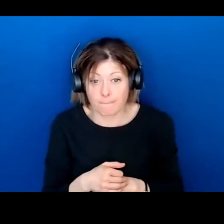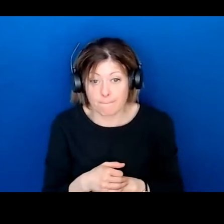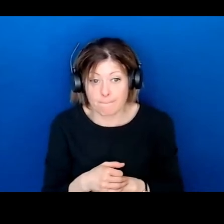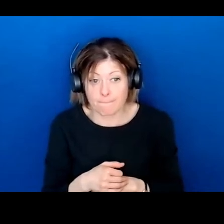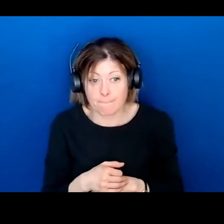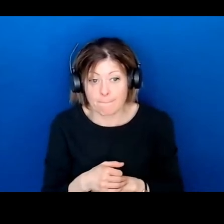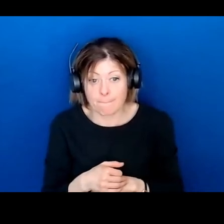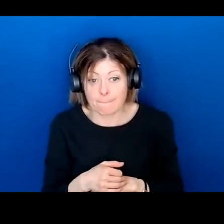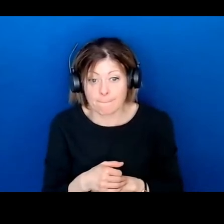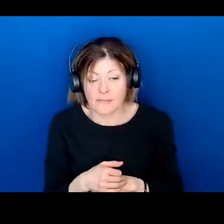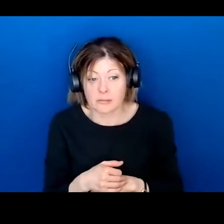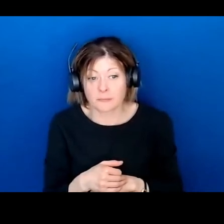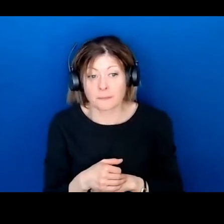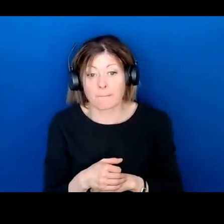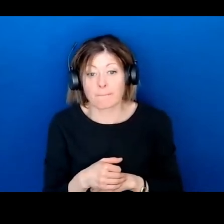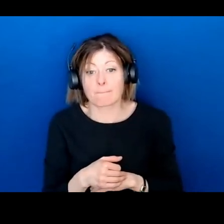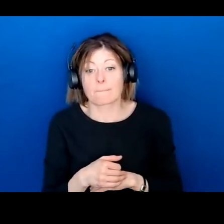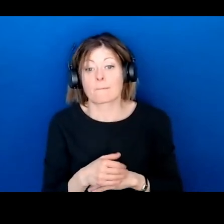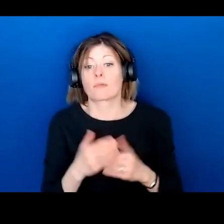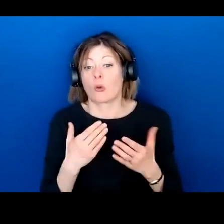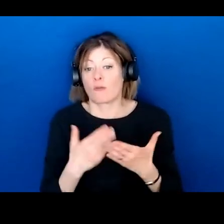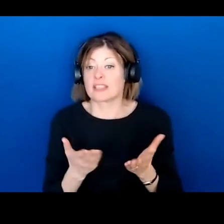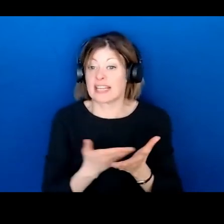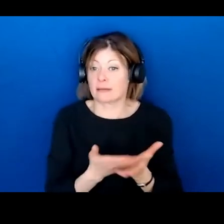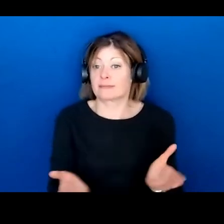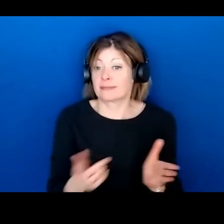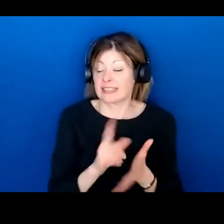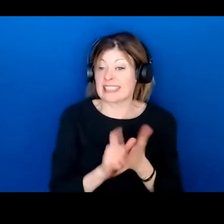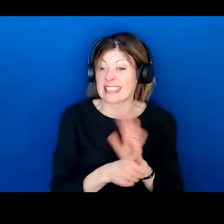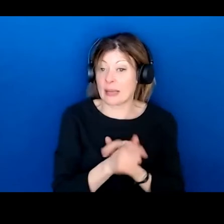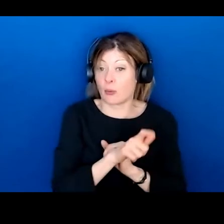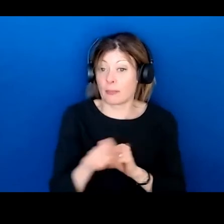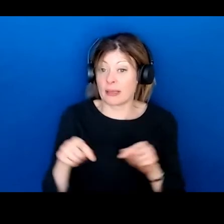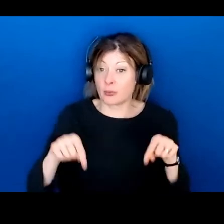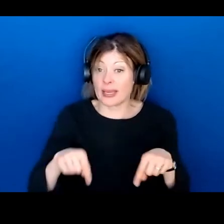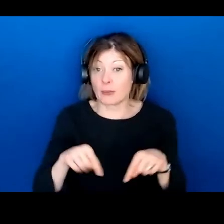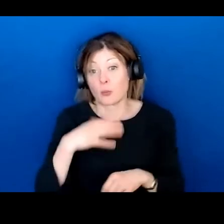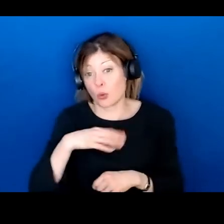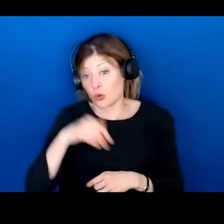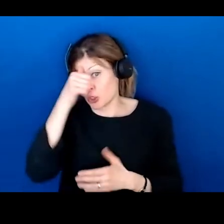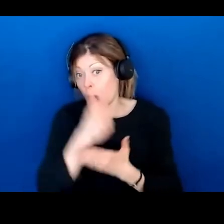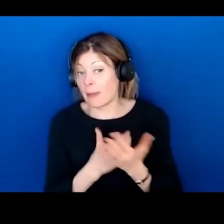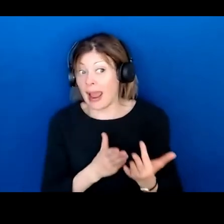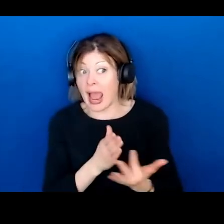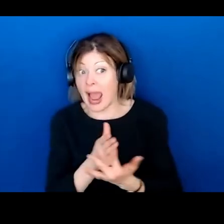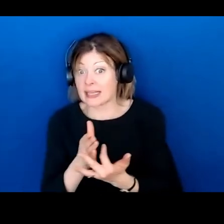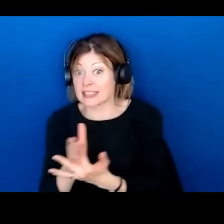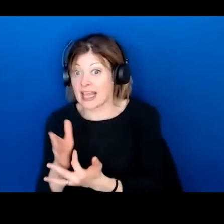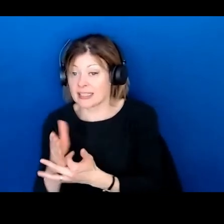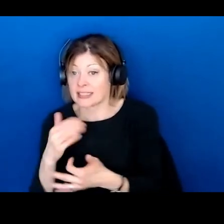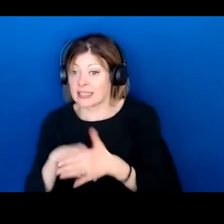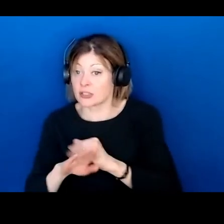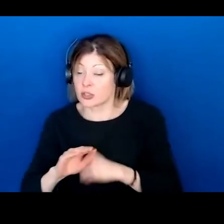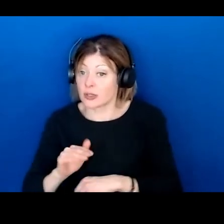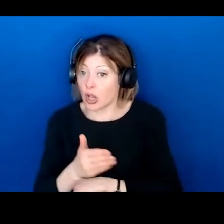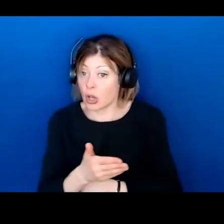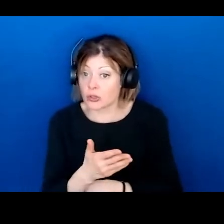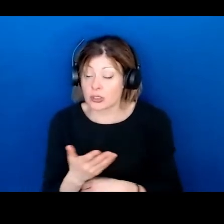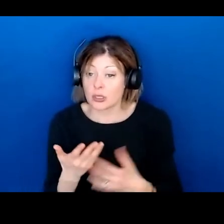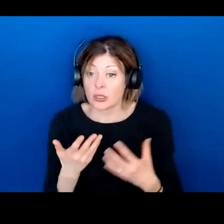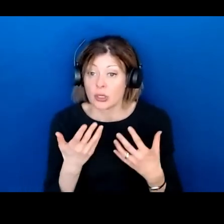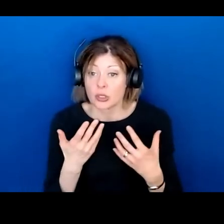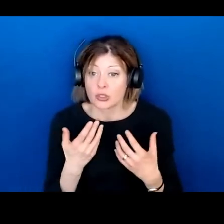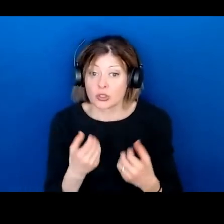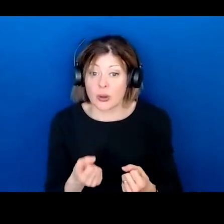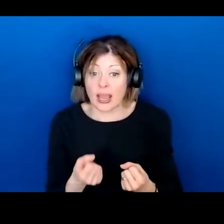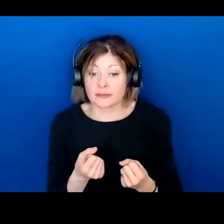here, we all want to know about access. Do you have Yeah. a map, first of all?